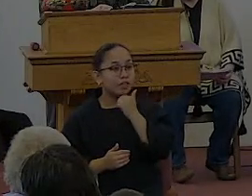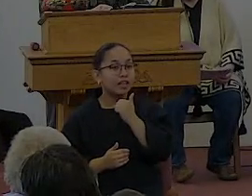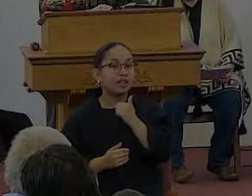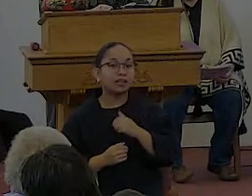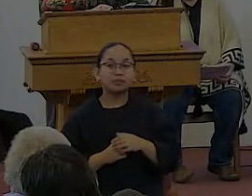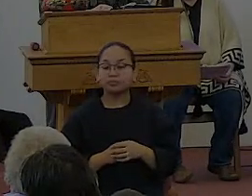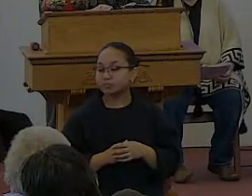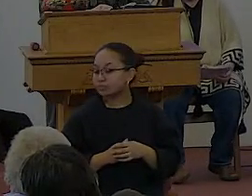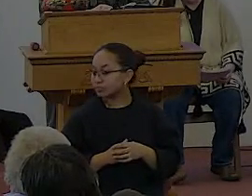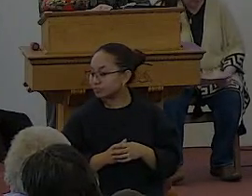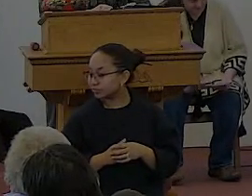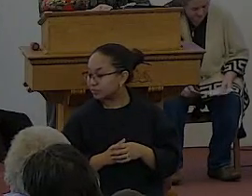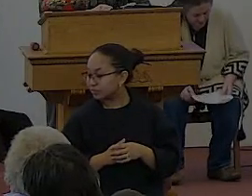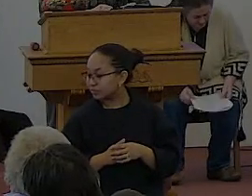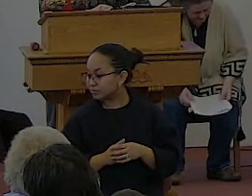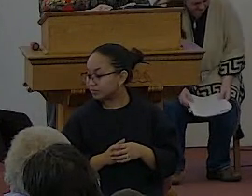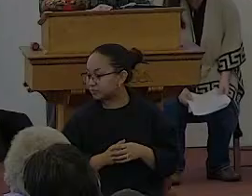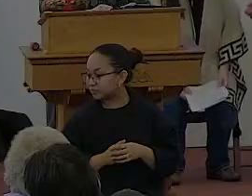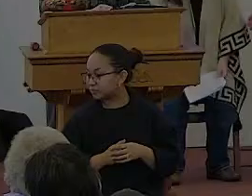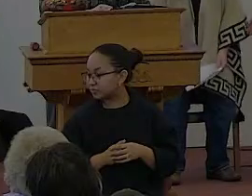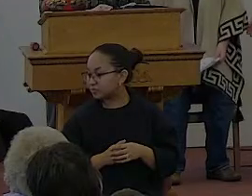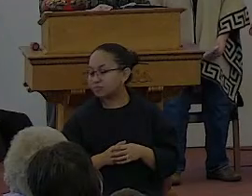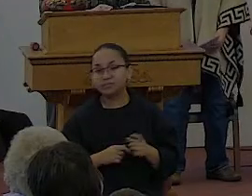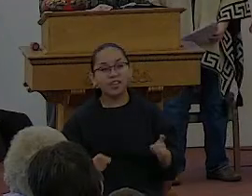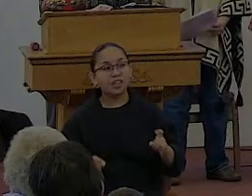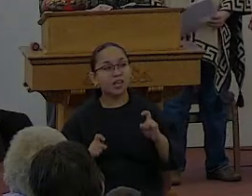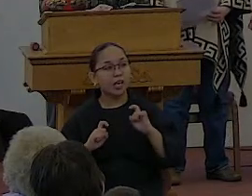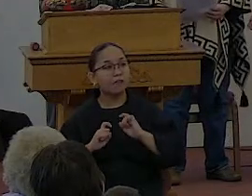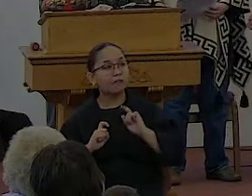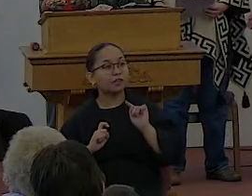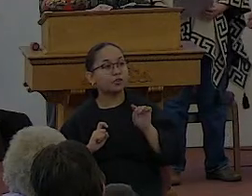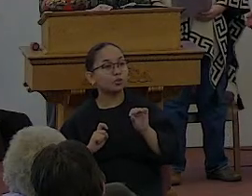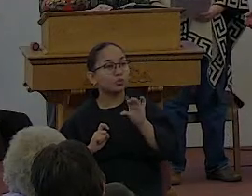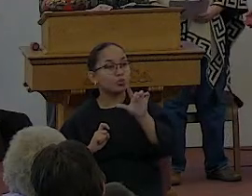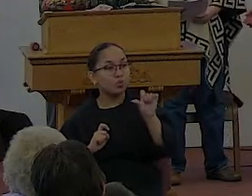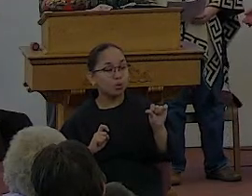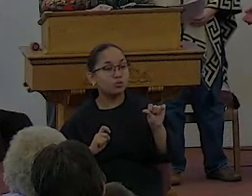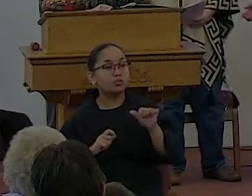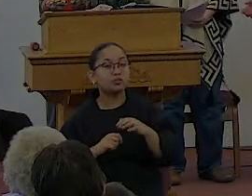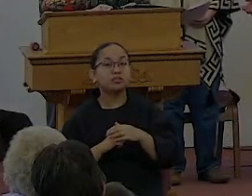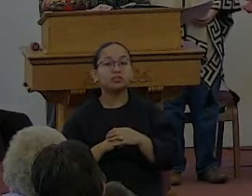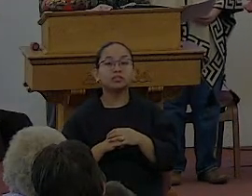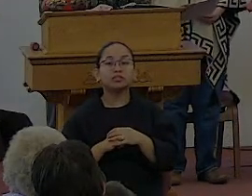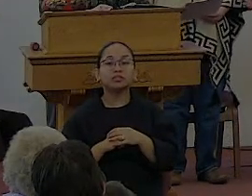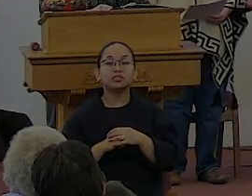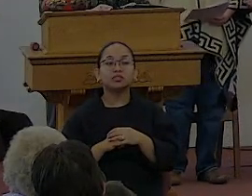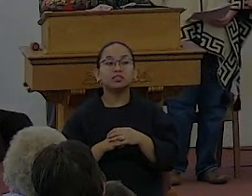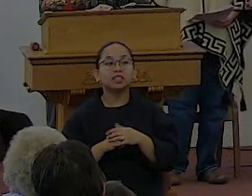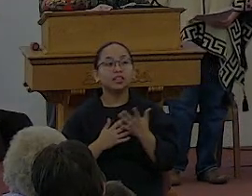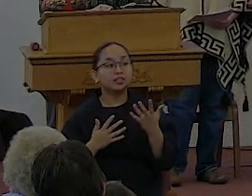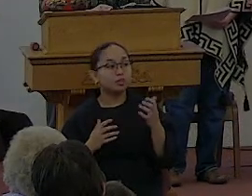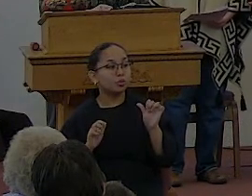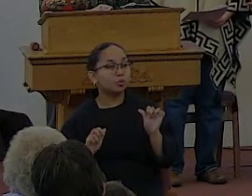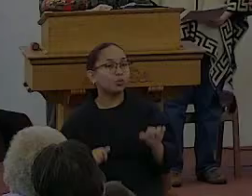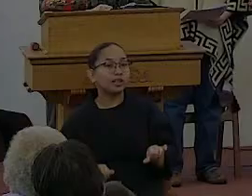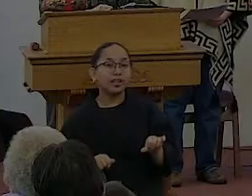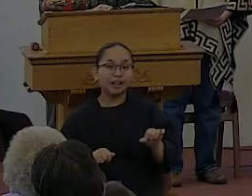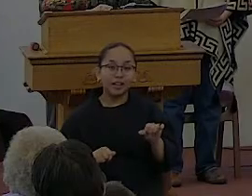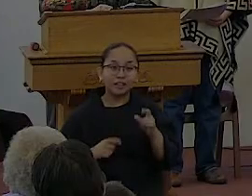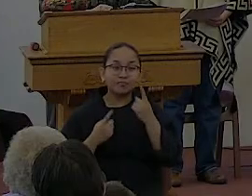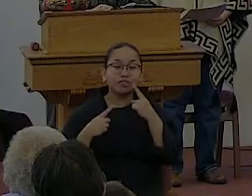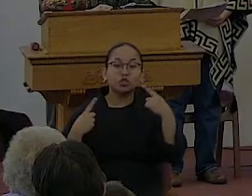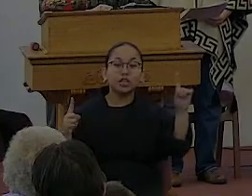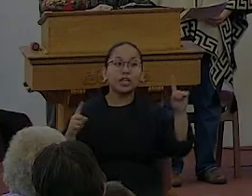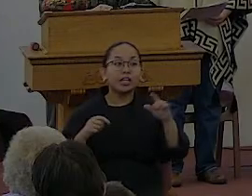our nights. Give us the tools to reach our full potential. No matter how young or old we may be,